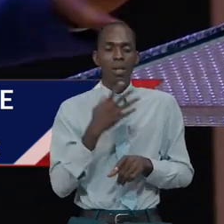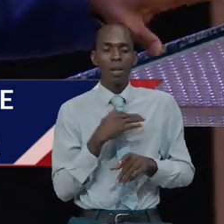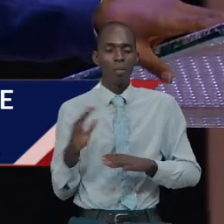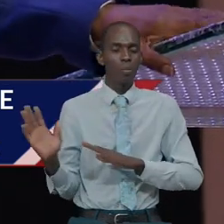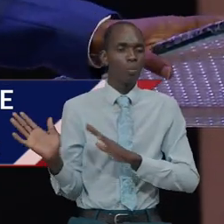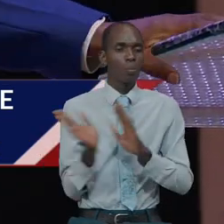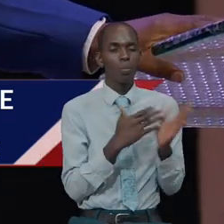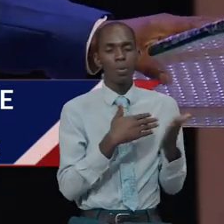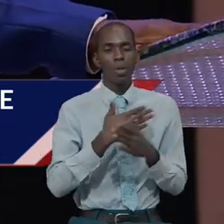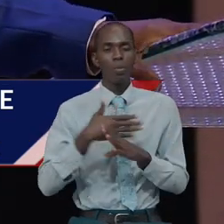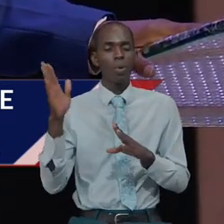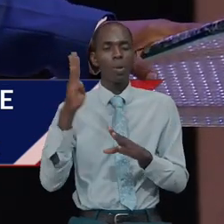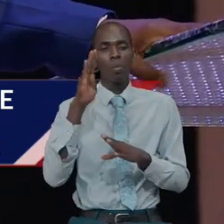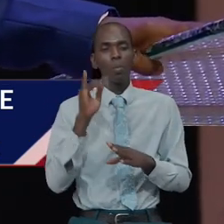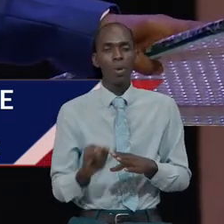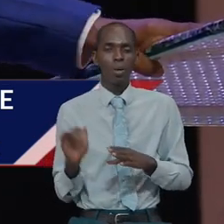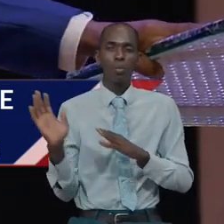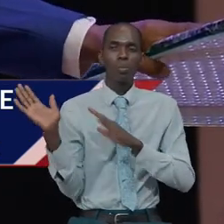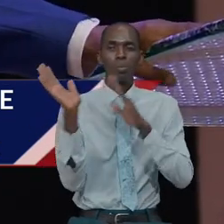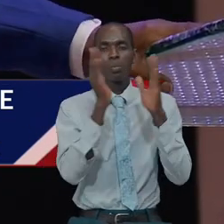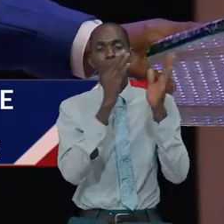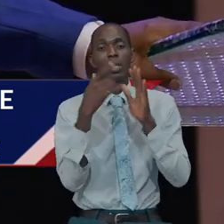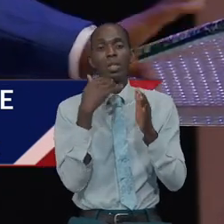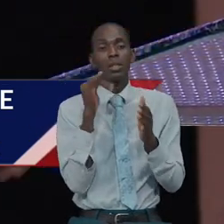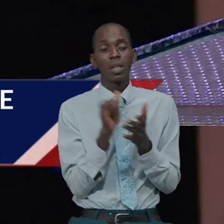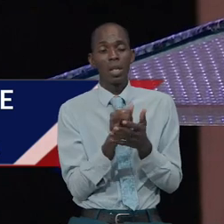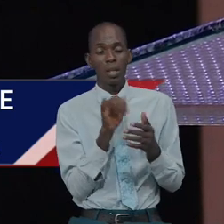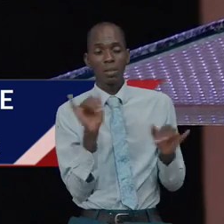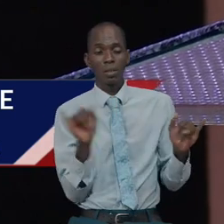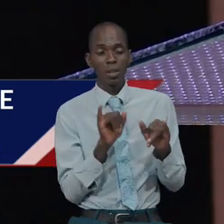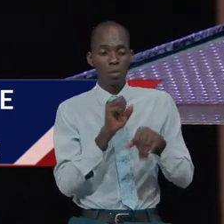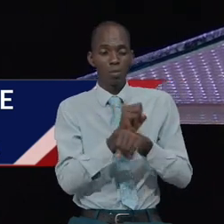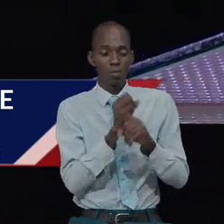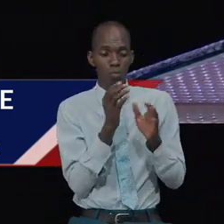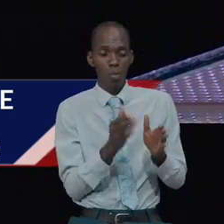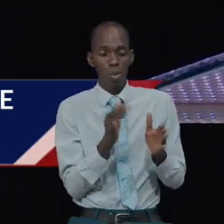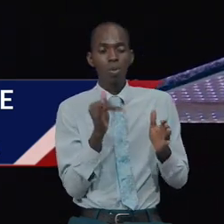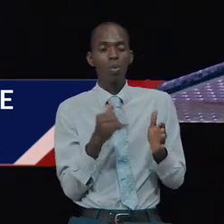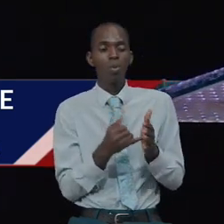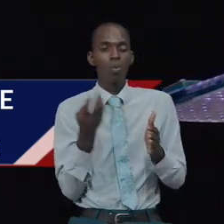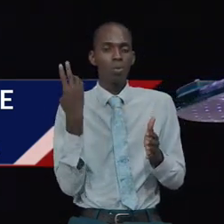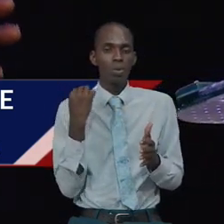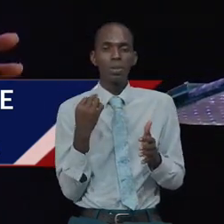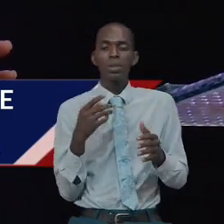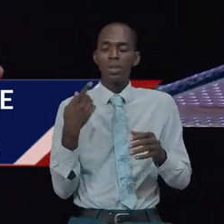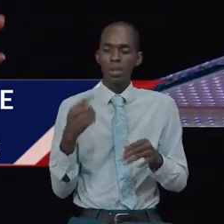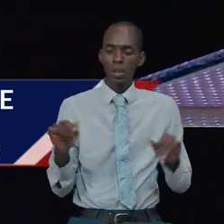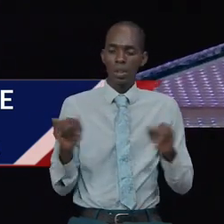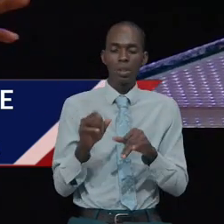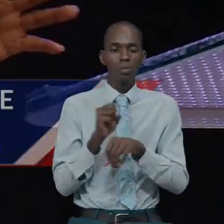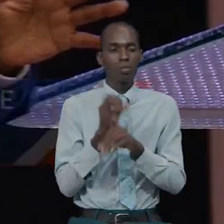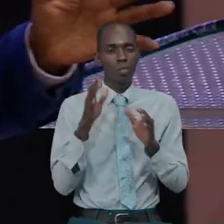God's judgment. He said, that stone, this is the stone which was set at naught of you